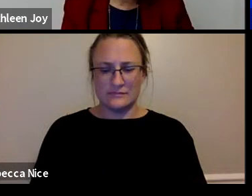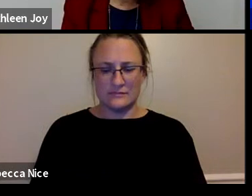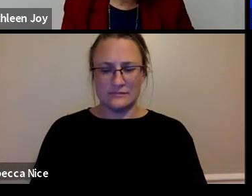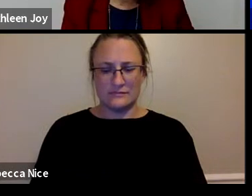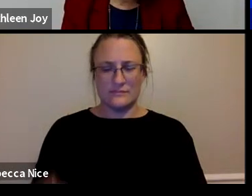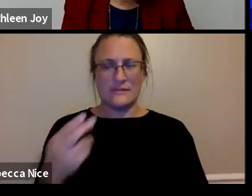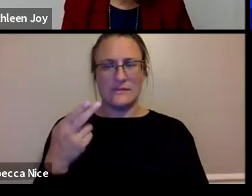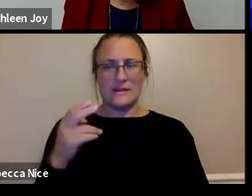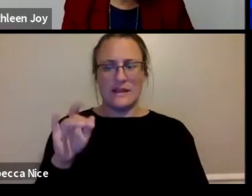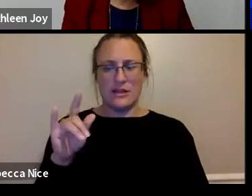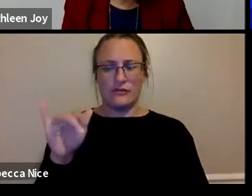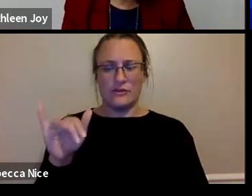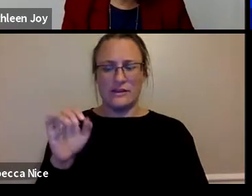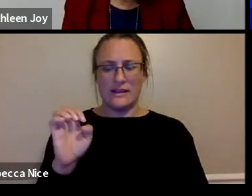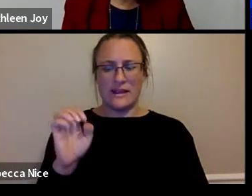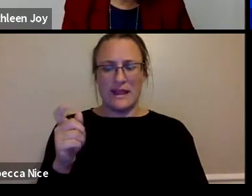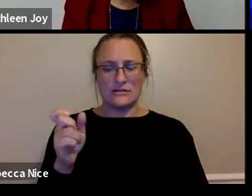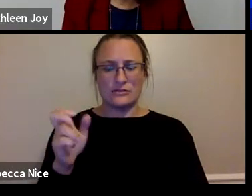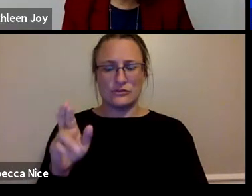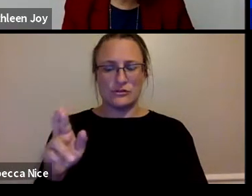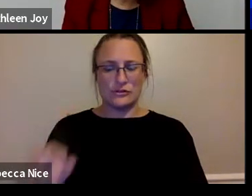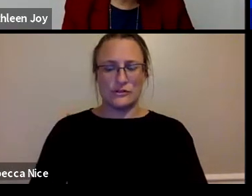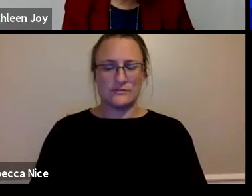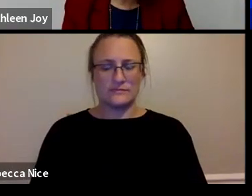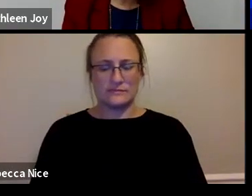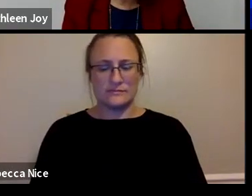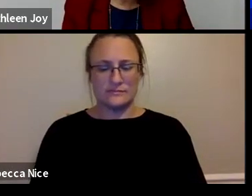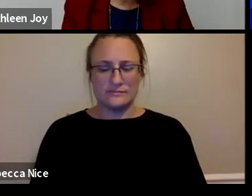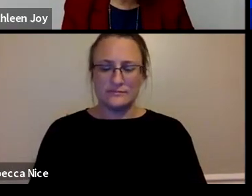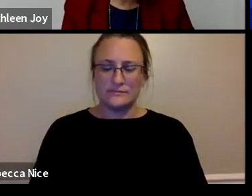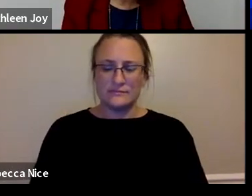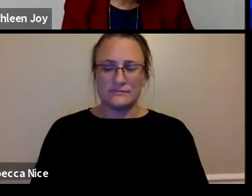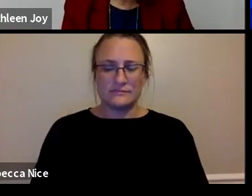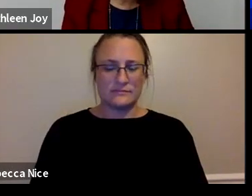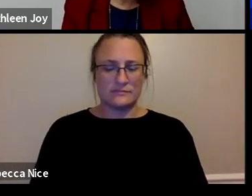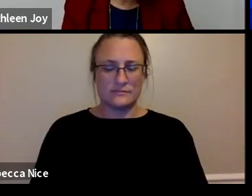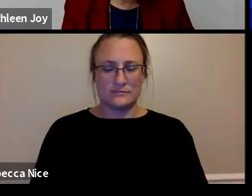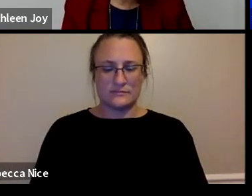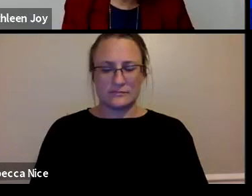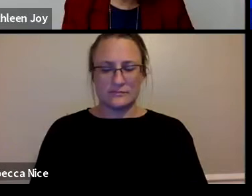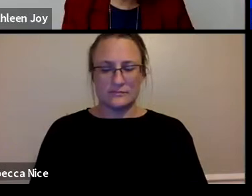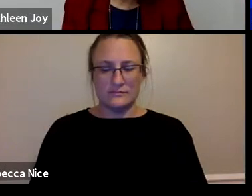Hillary Exter. Hillary, are you there?